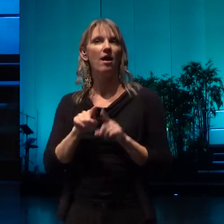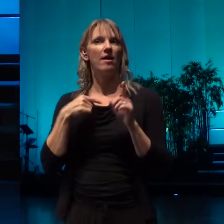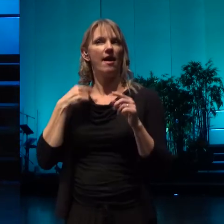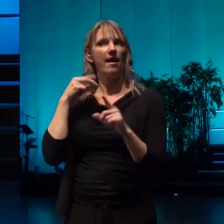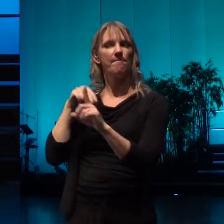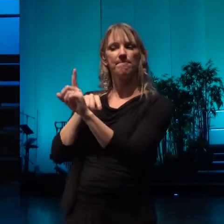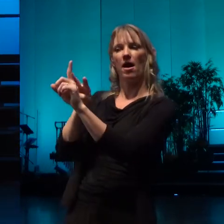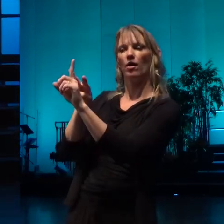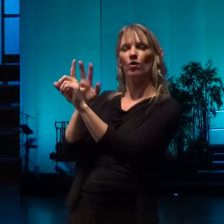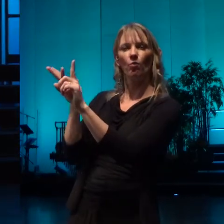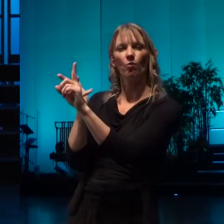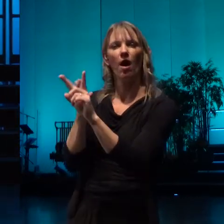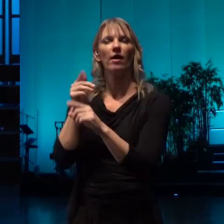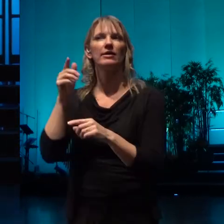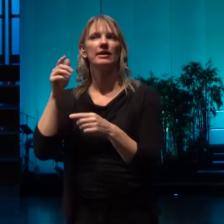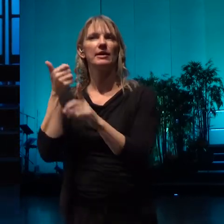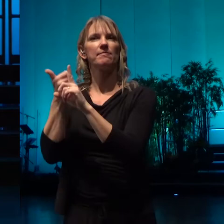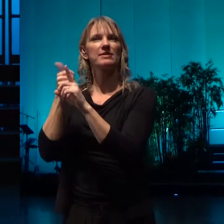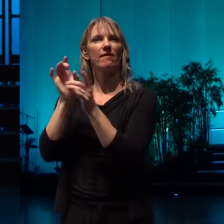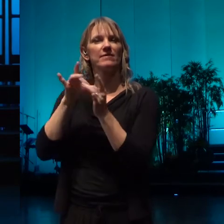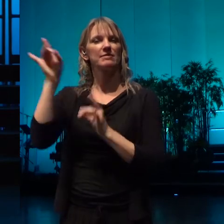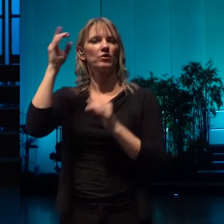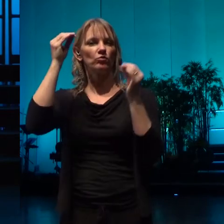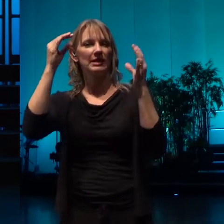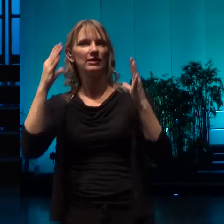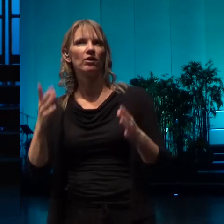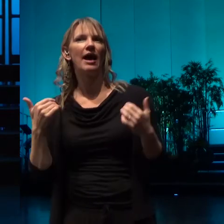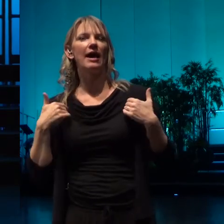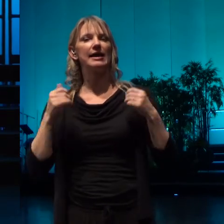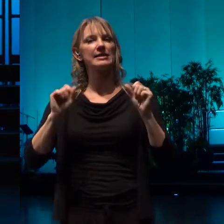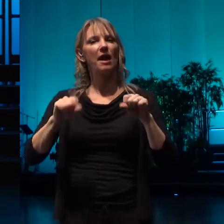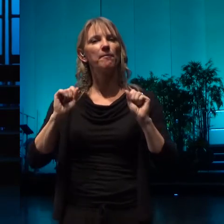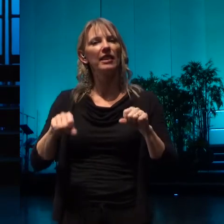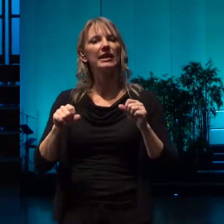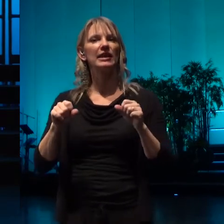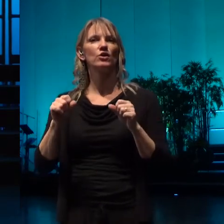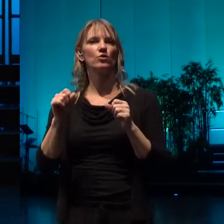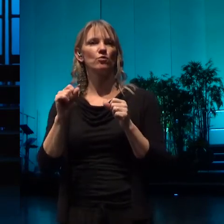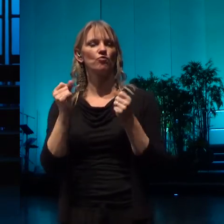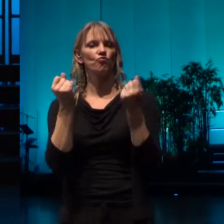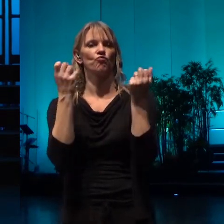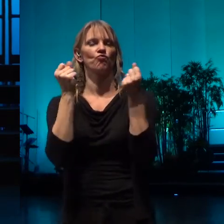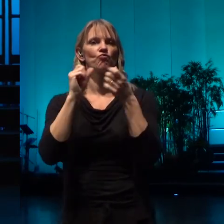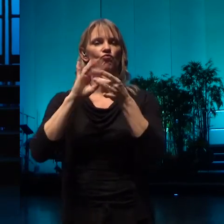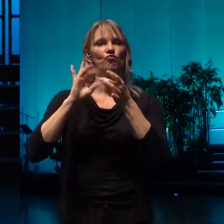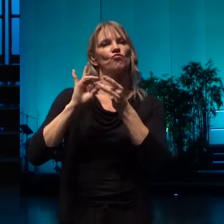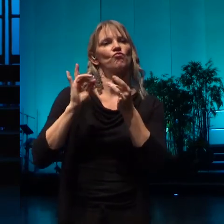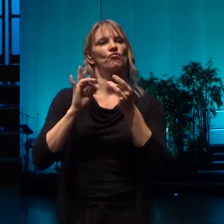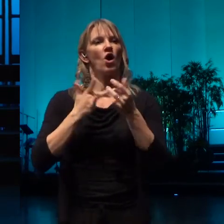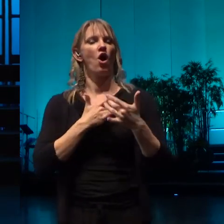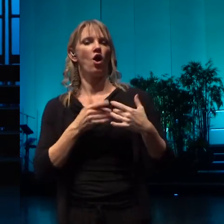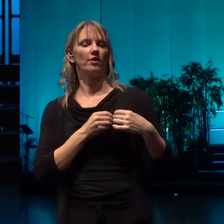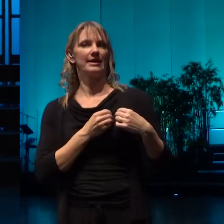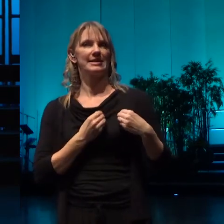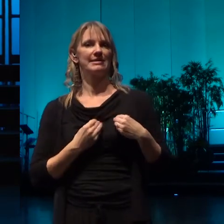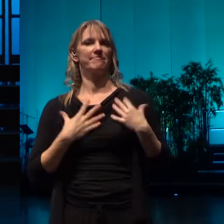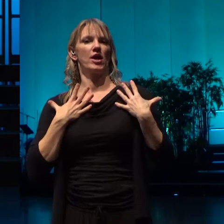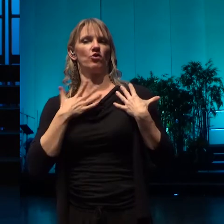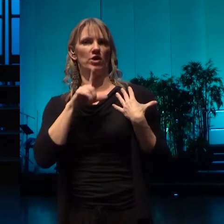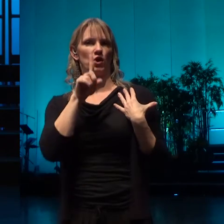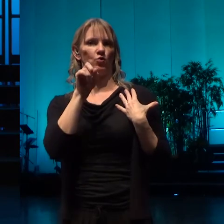as a spiritual teacher is he has this ability to articulate incredible, heart-inspiring